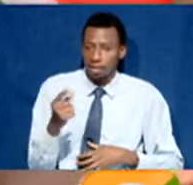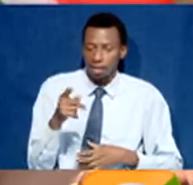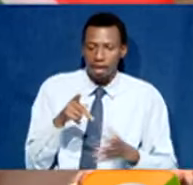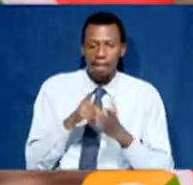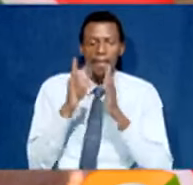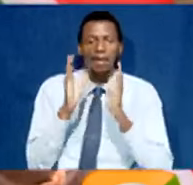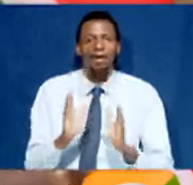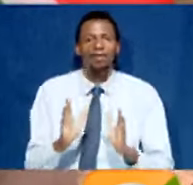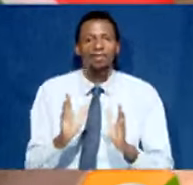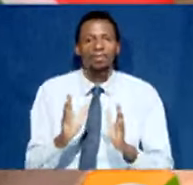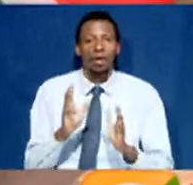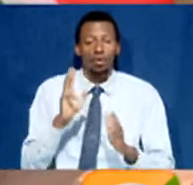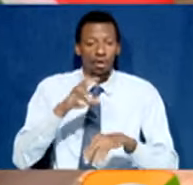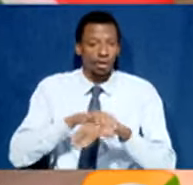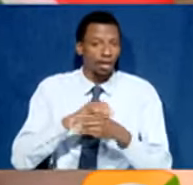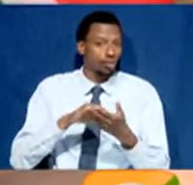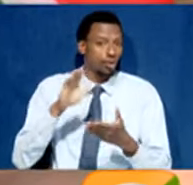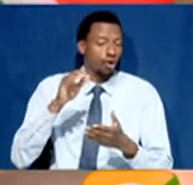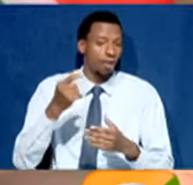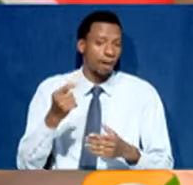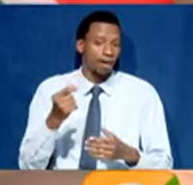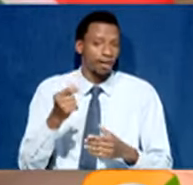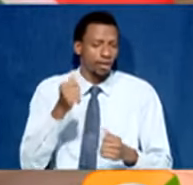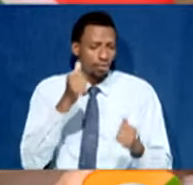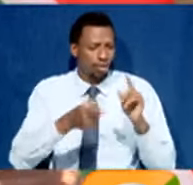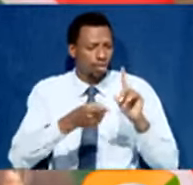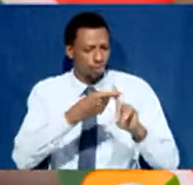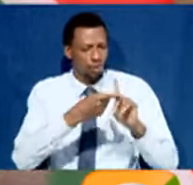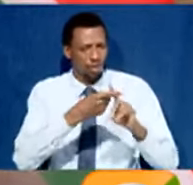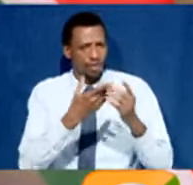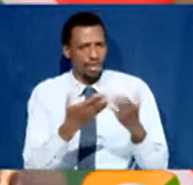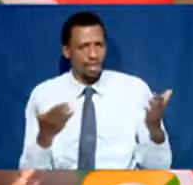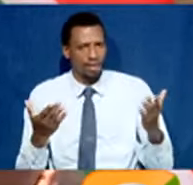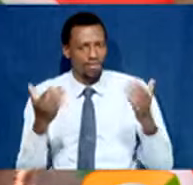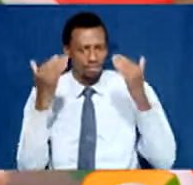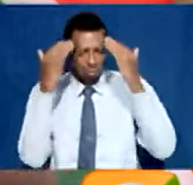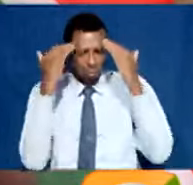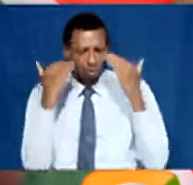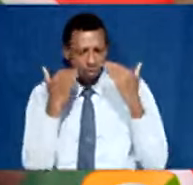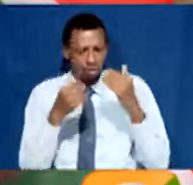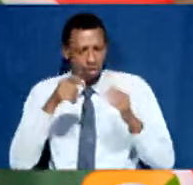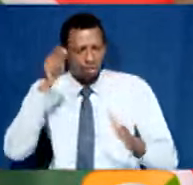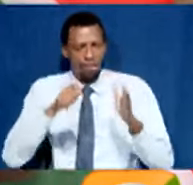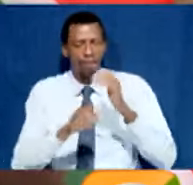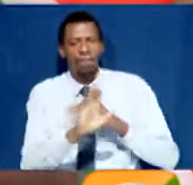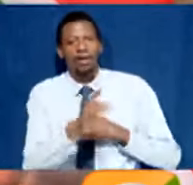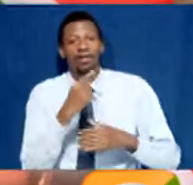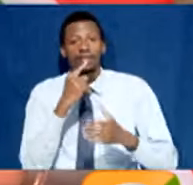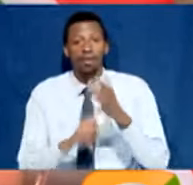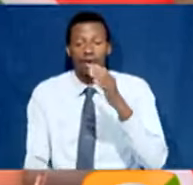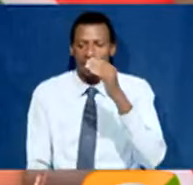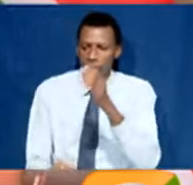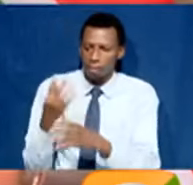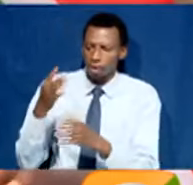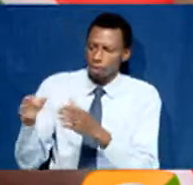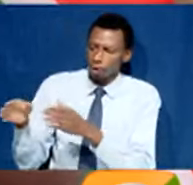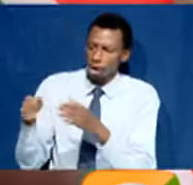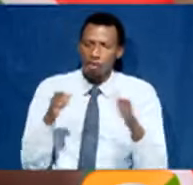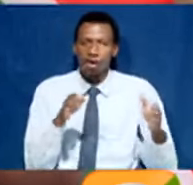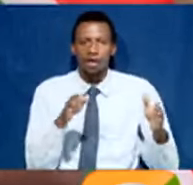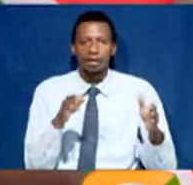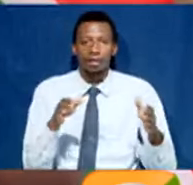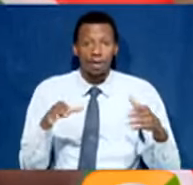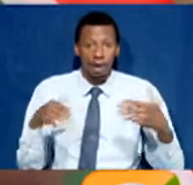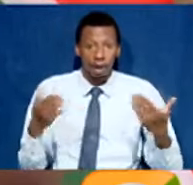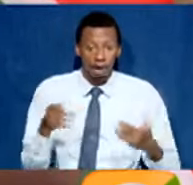more houses, which is a very positive thing that the court has done. And they have said, establish a mechanism how